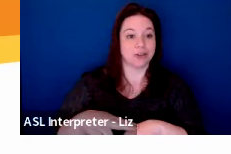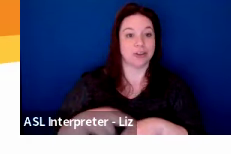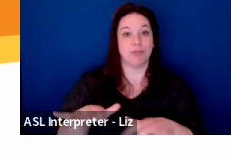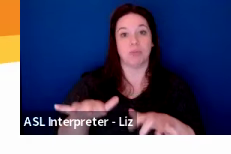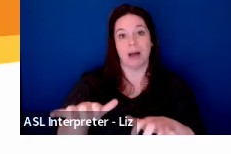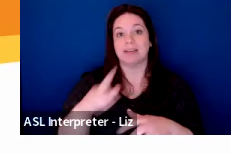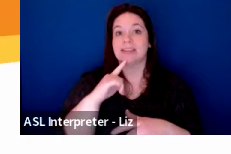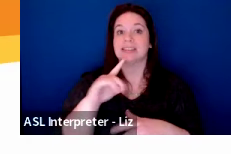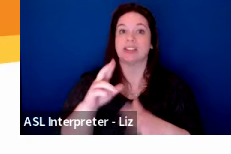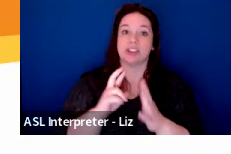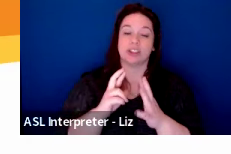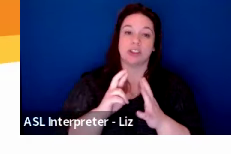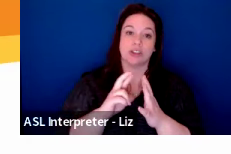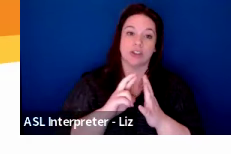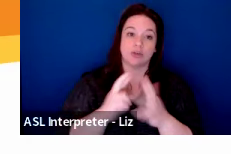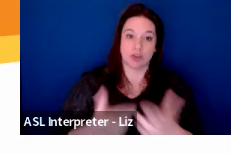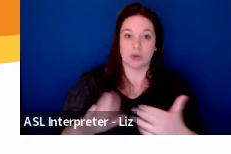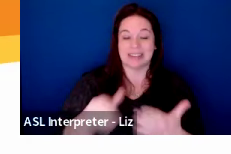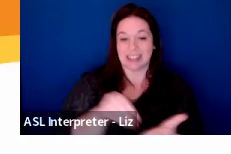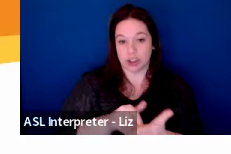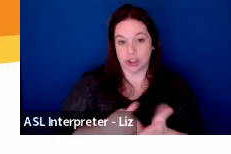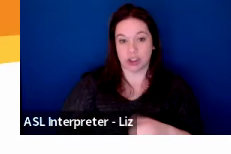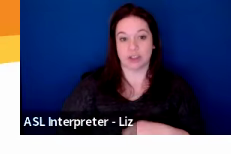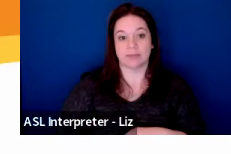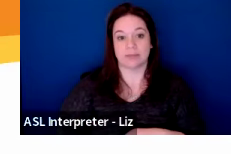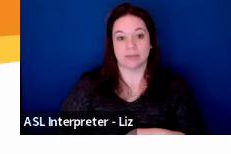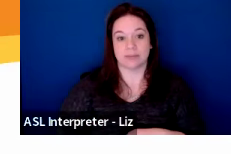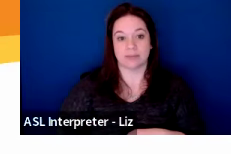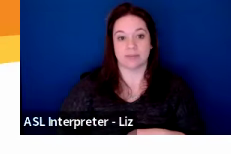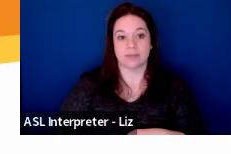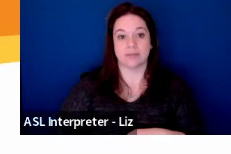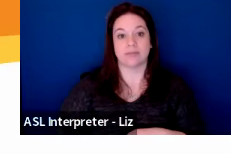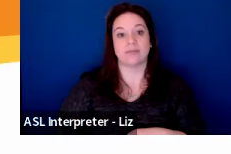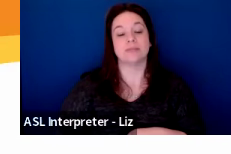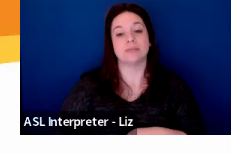Paralysis Resource Center. Once after you are awarded,